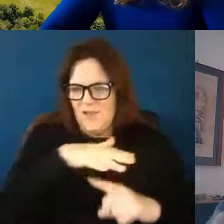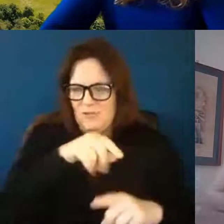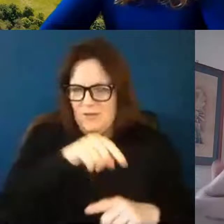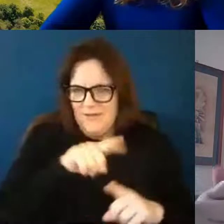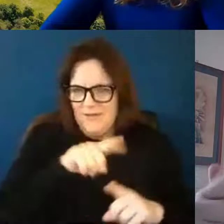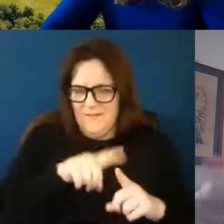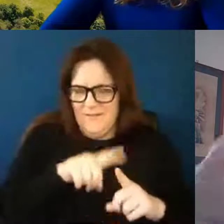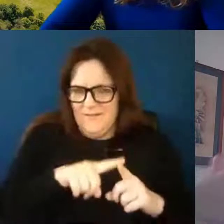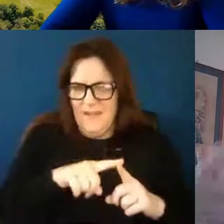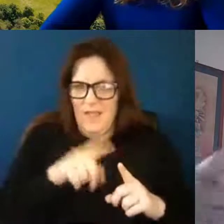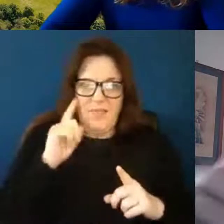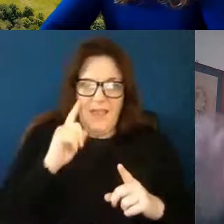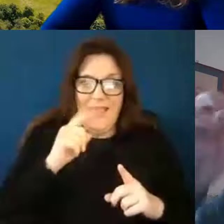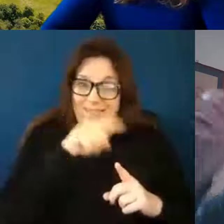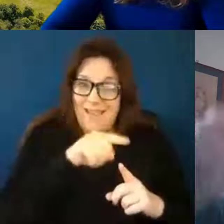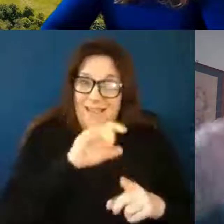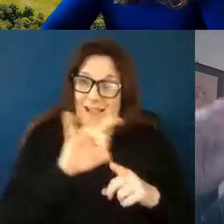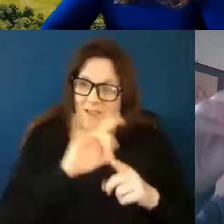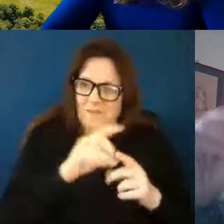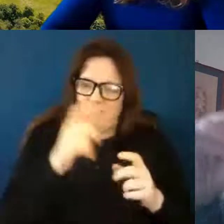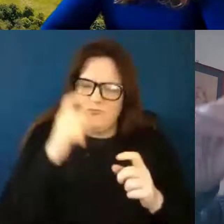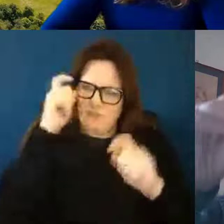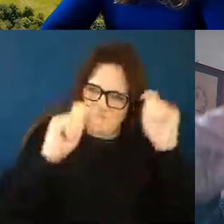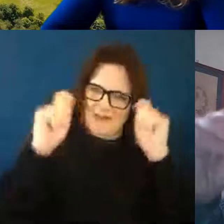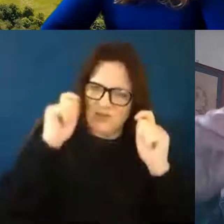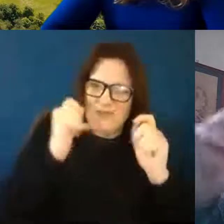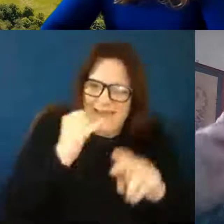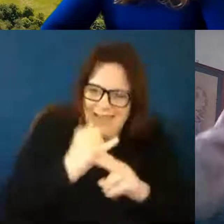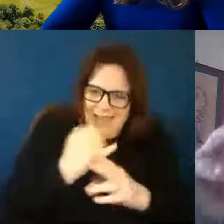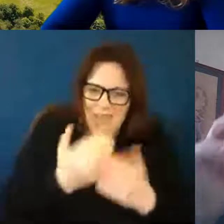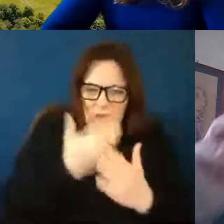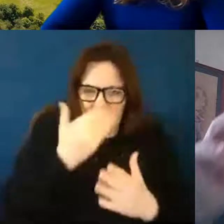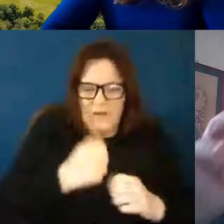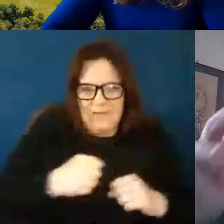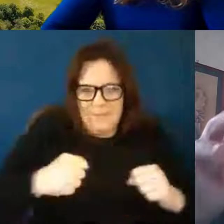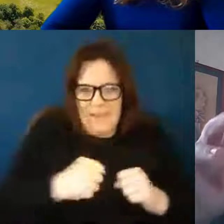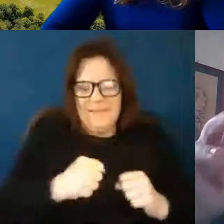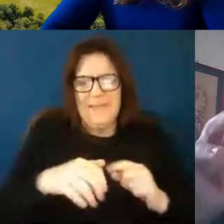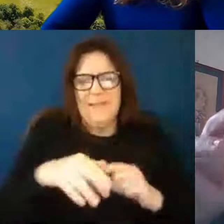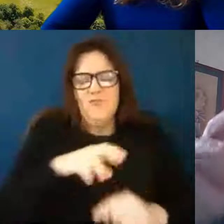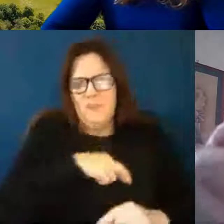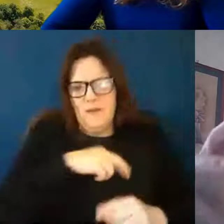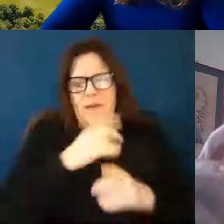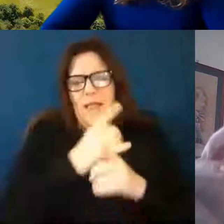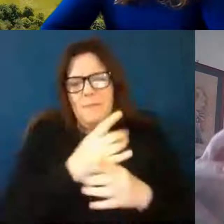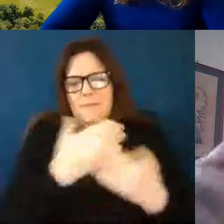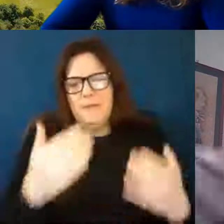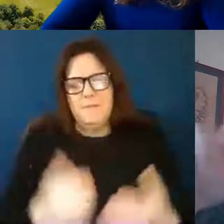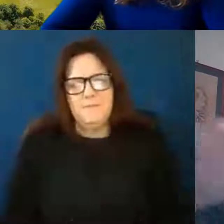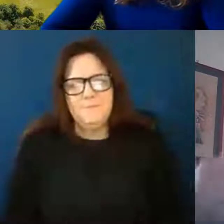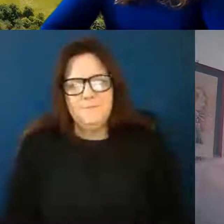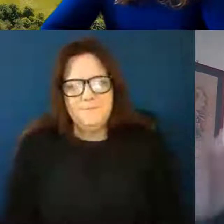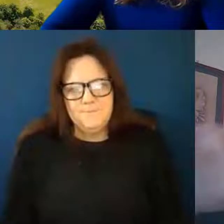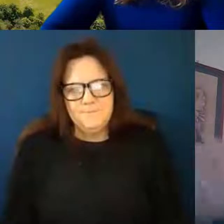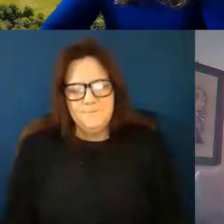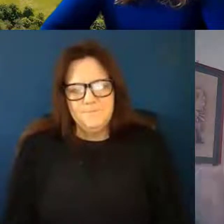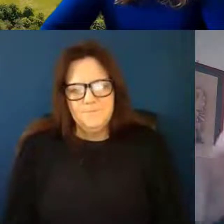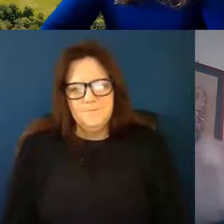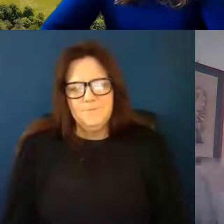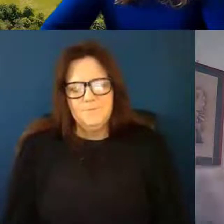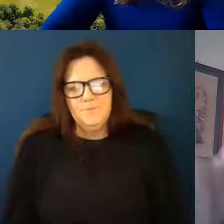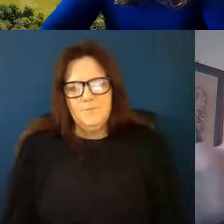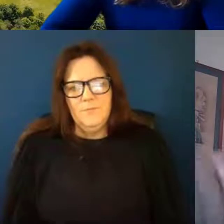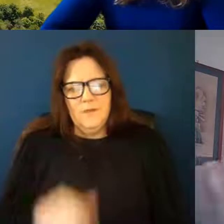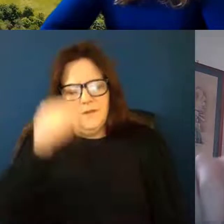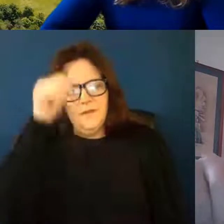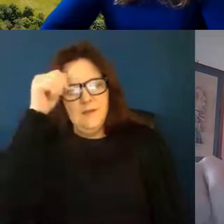that attribute of reflection in the learning space is really, really helpful, particularly